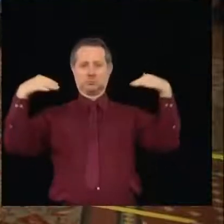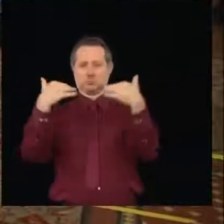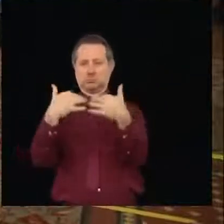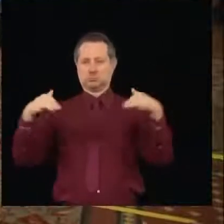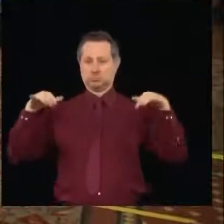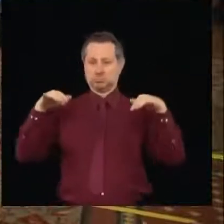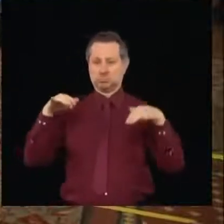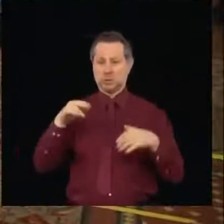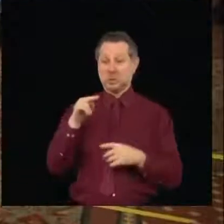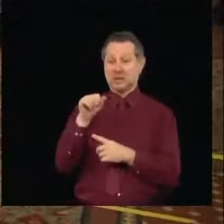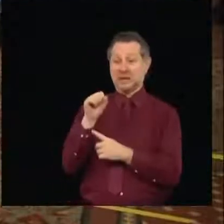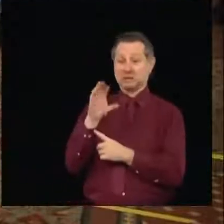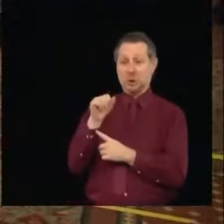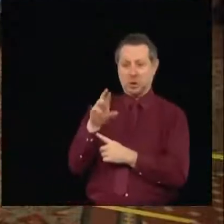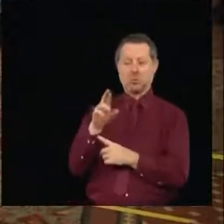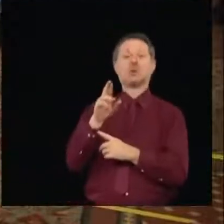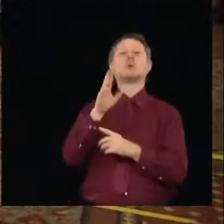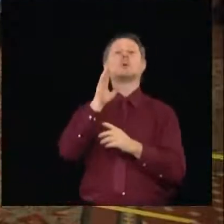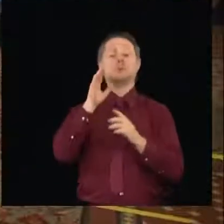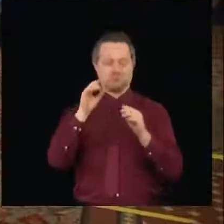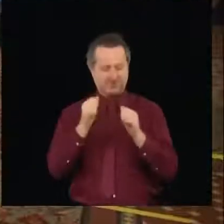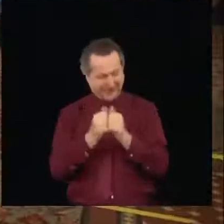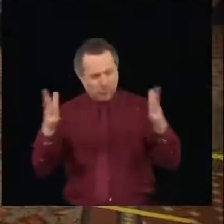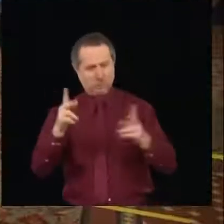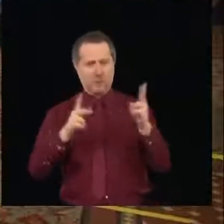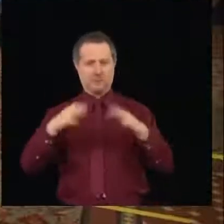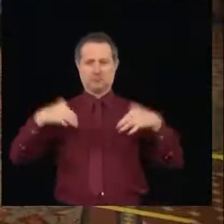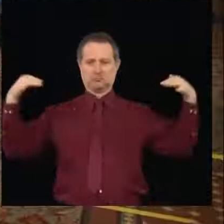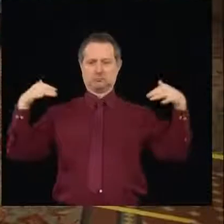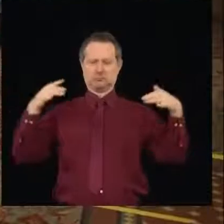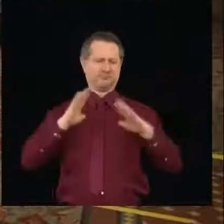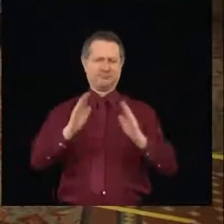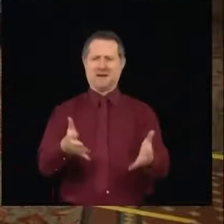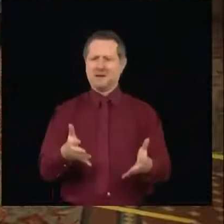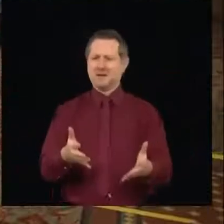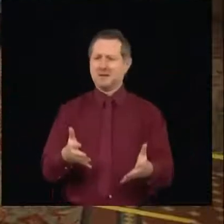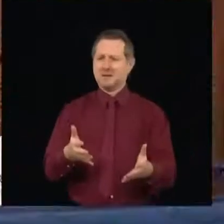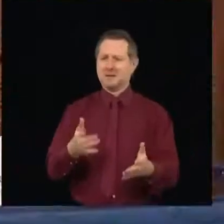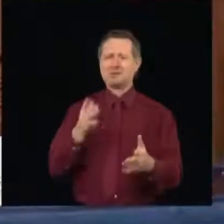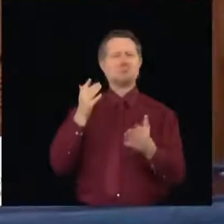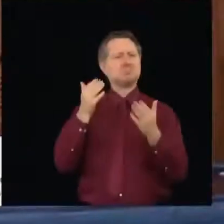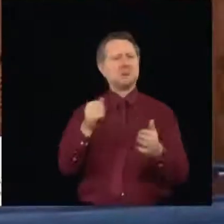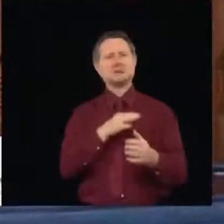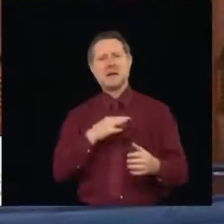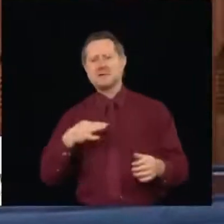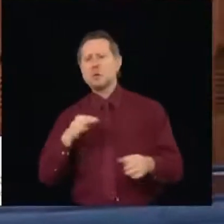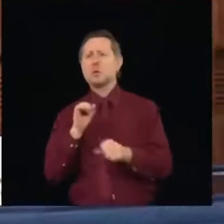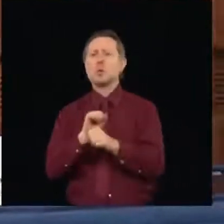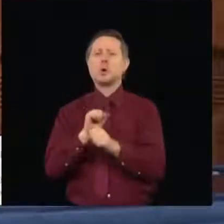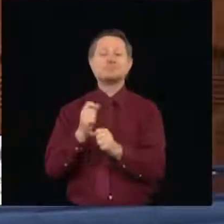would, right, as long as there's no fans there, they can bring their staffs on with guidance and